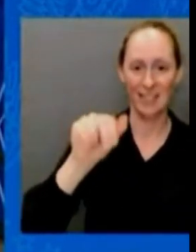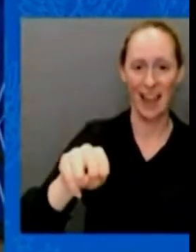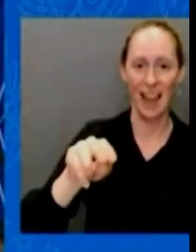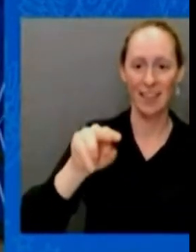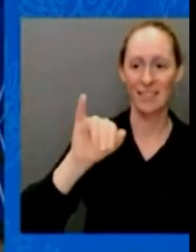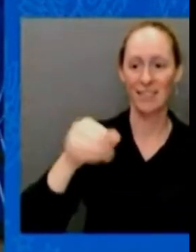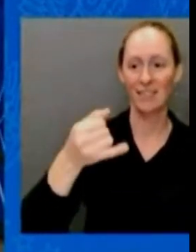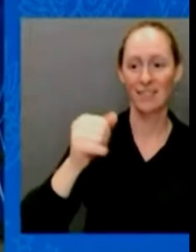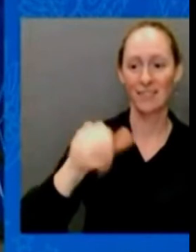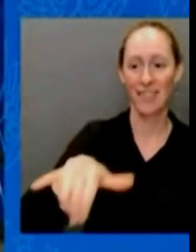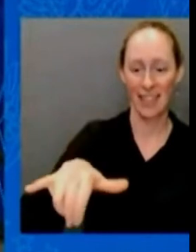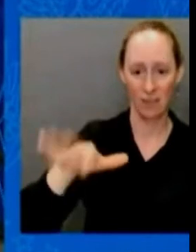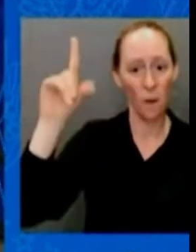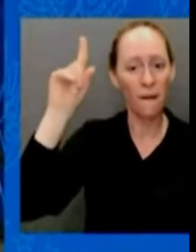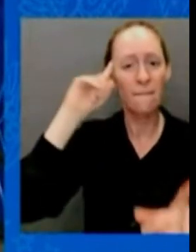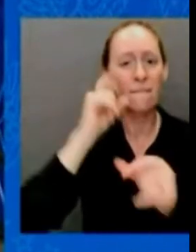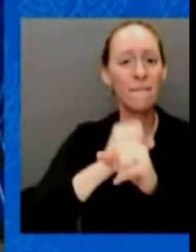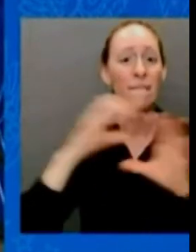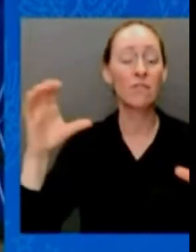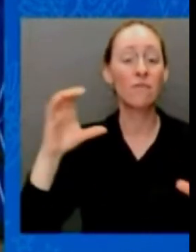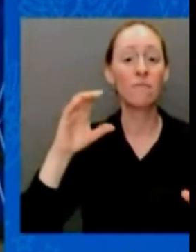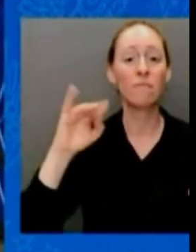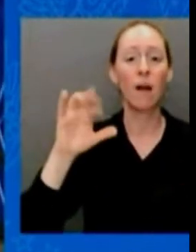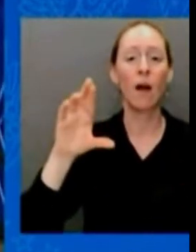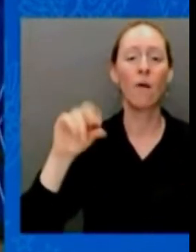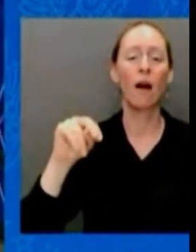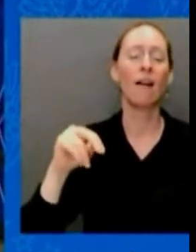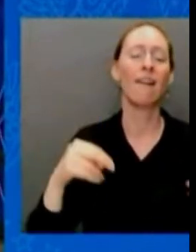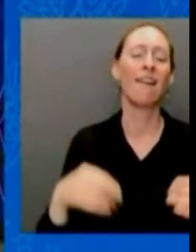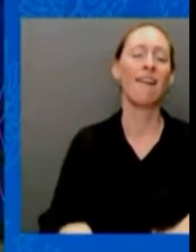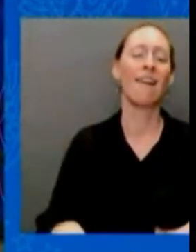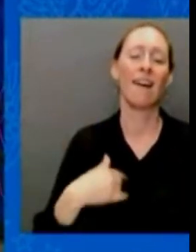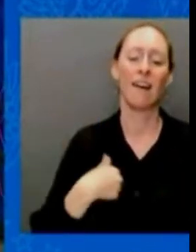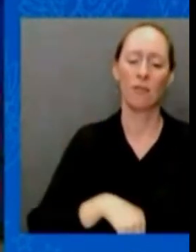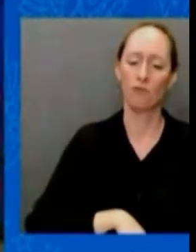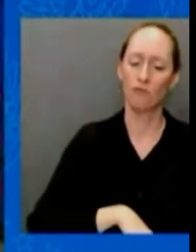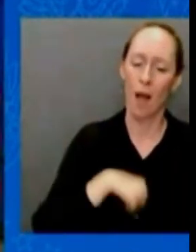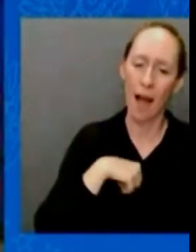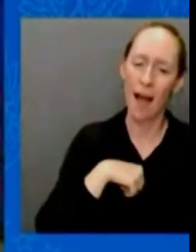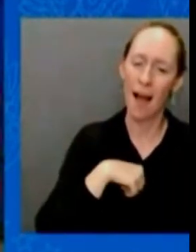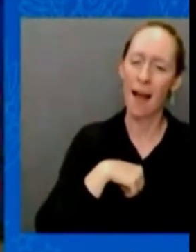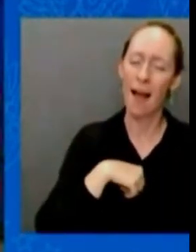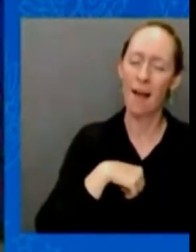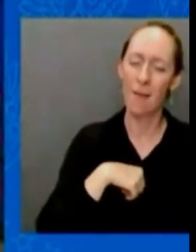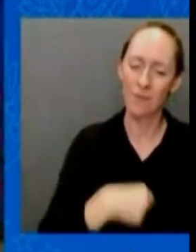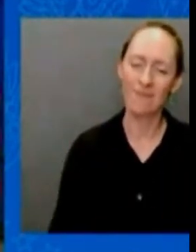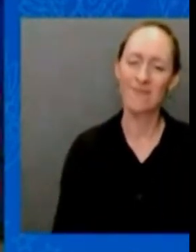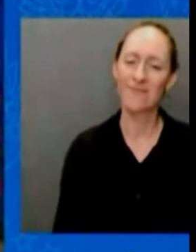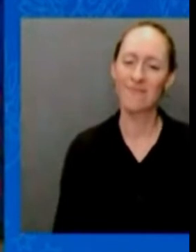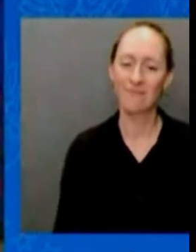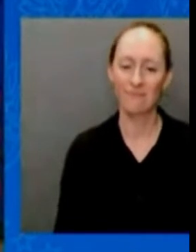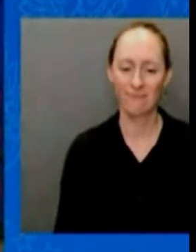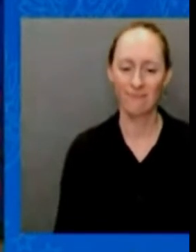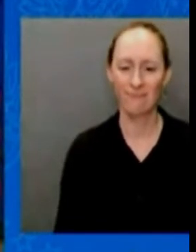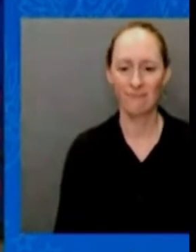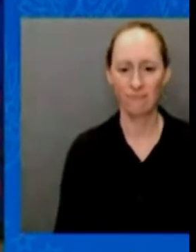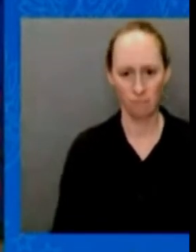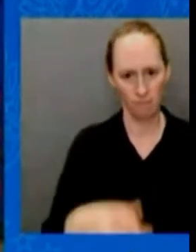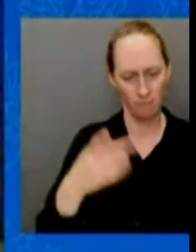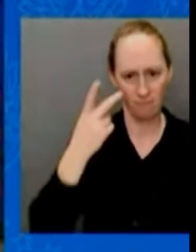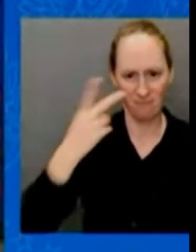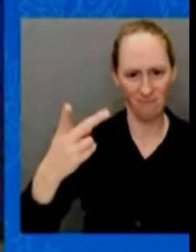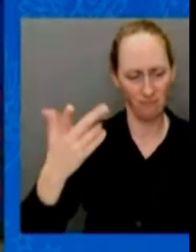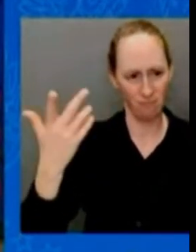to show the president what this plant's going to look like, that it's football field after football field in length, the state of the art. It